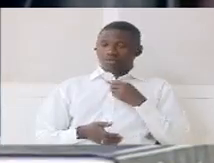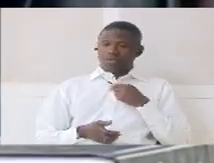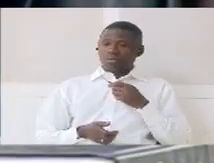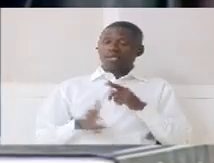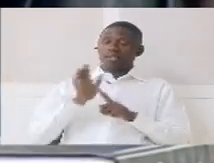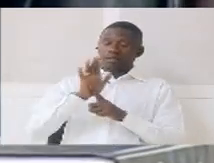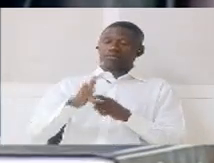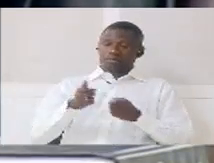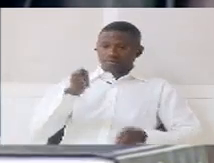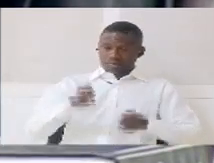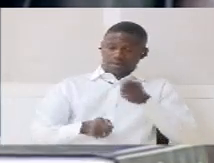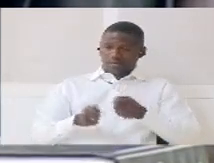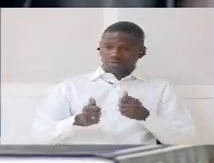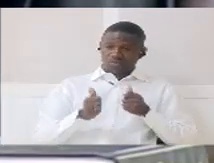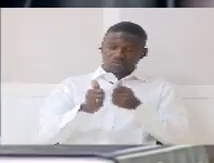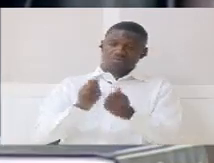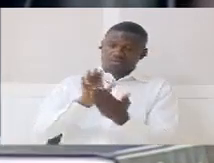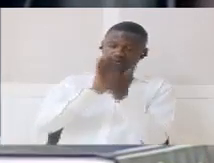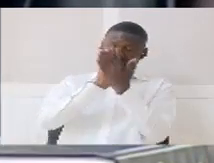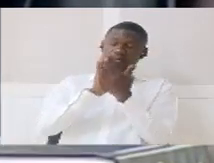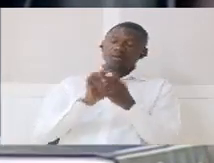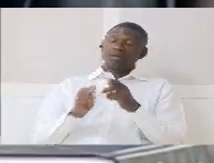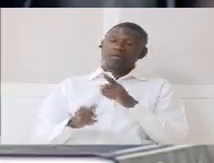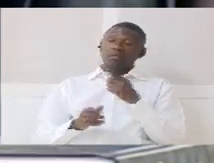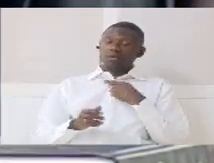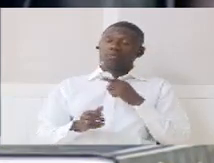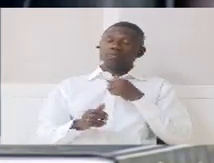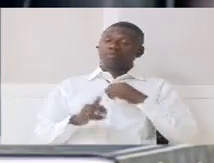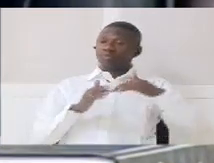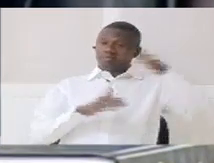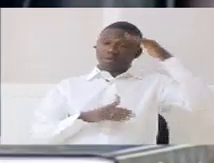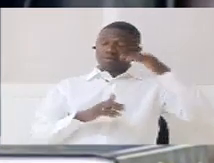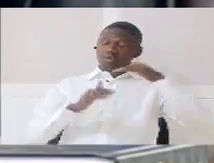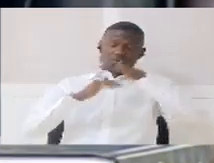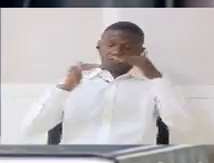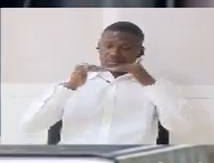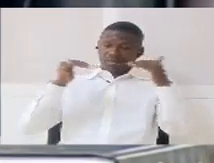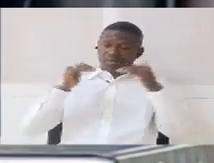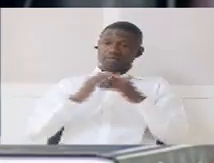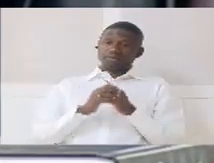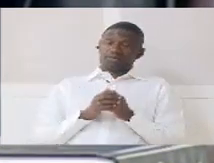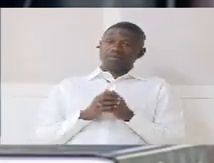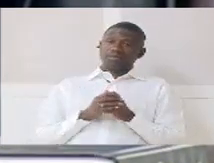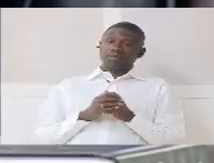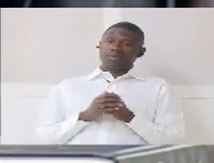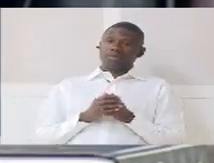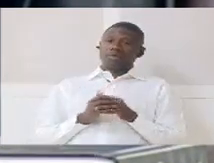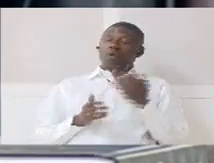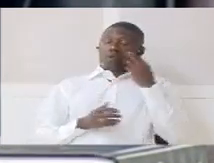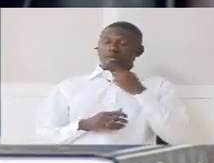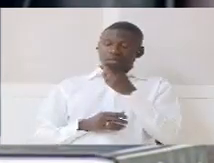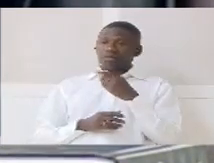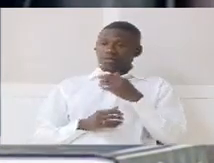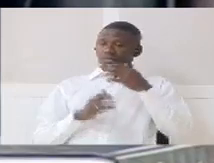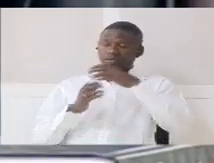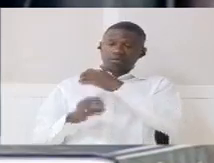marched, a junior will not march you. Is it that you equal rank him. Or someone who is superior to you? Very come and na for belt to release. When they told me to